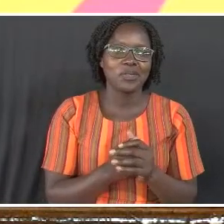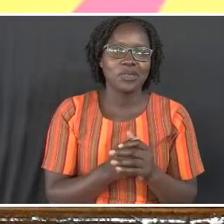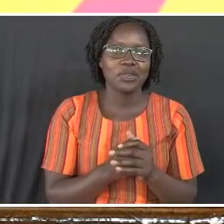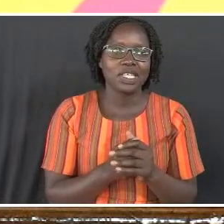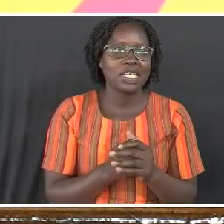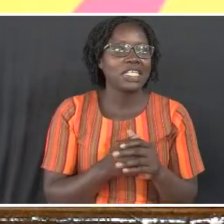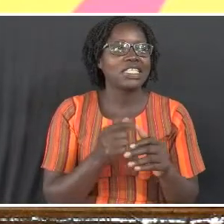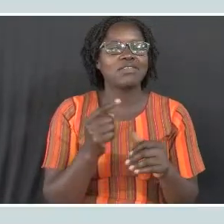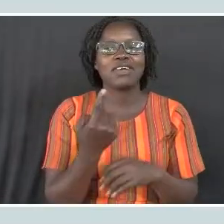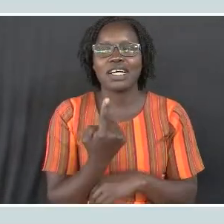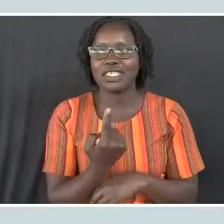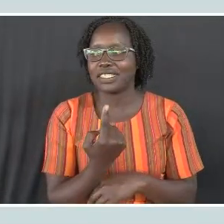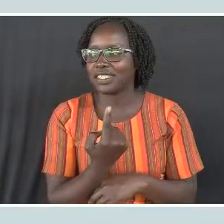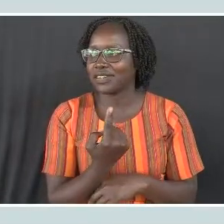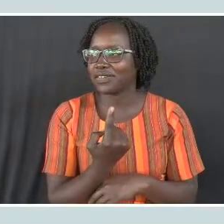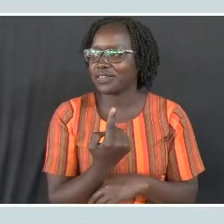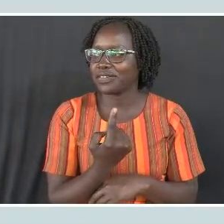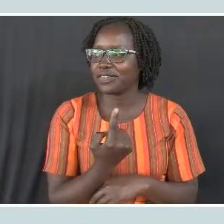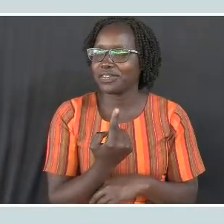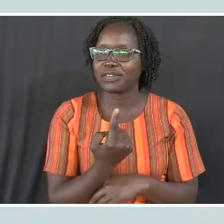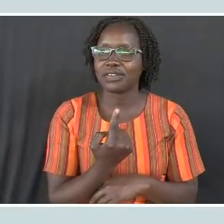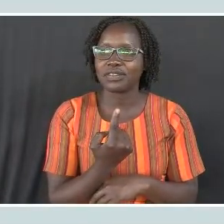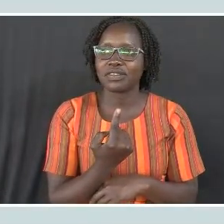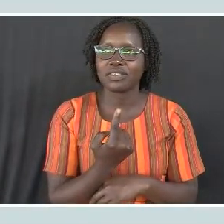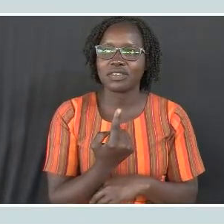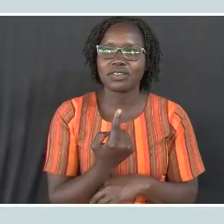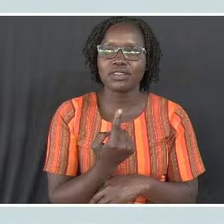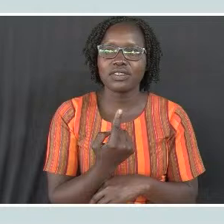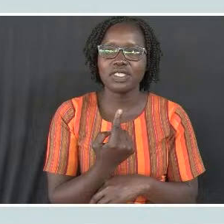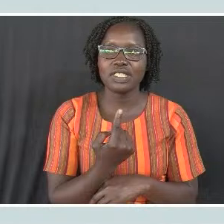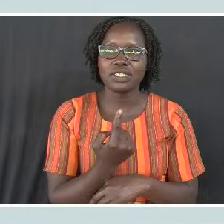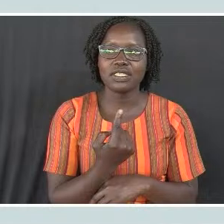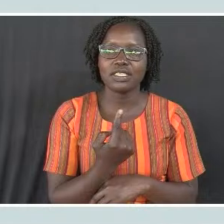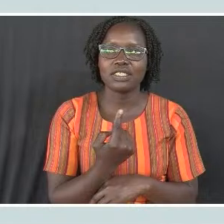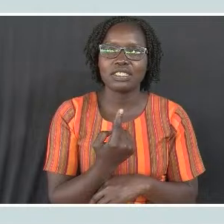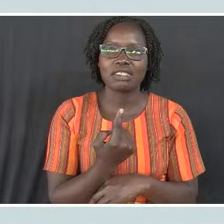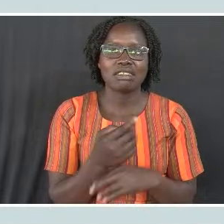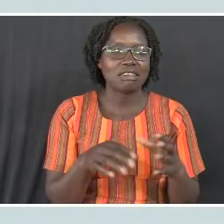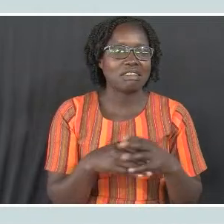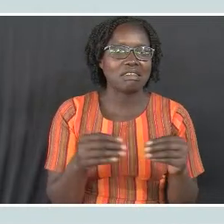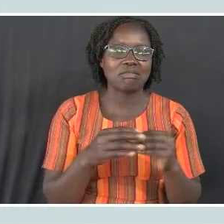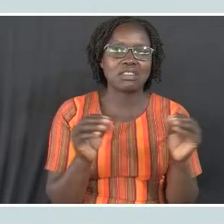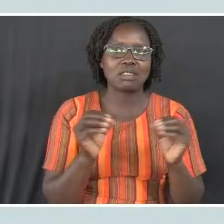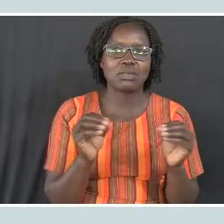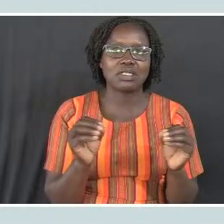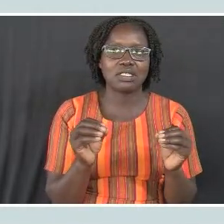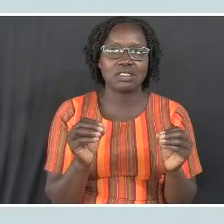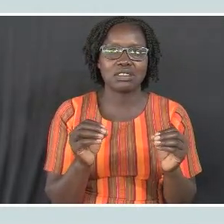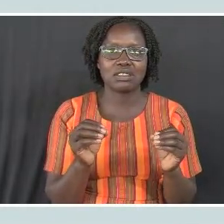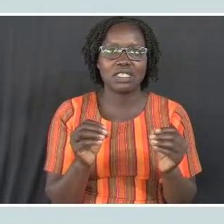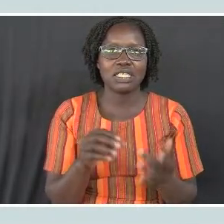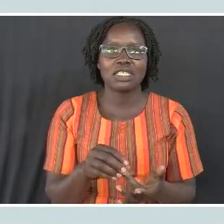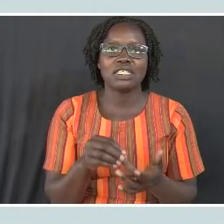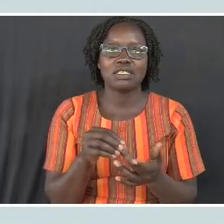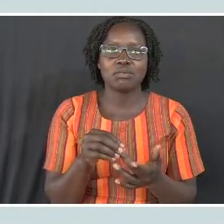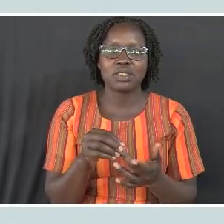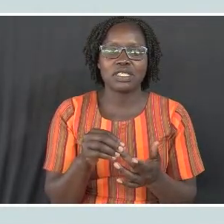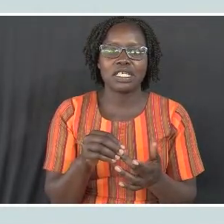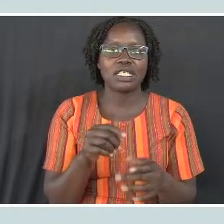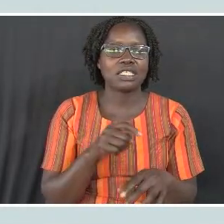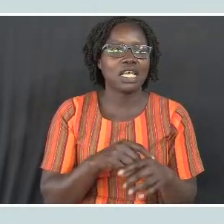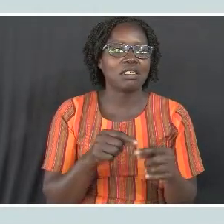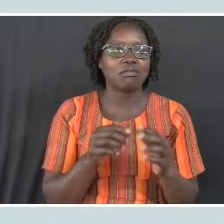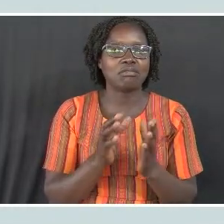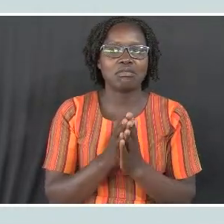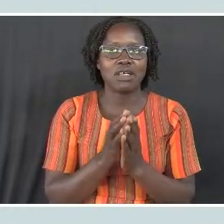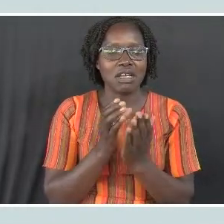So the first is discomfort. Yeah, so the discomfort can come about, especially if you have cavities